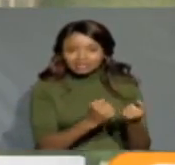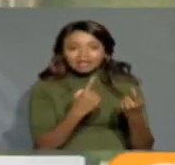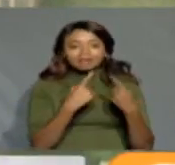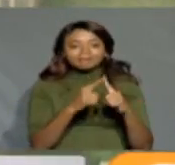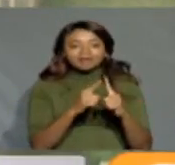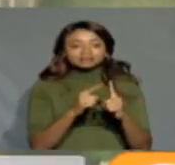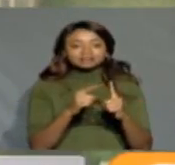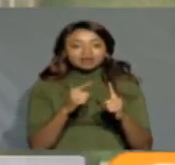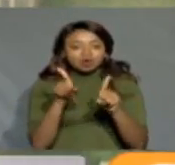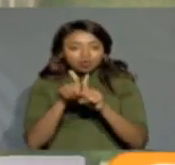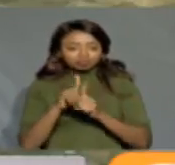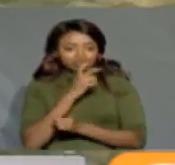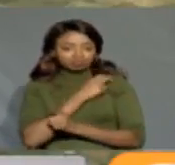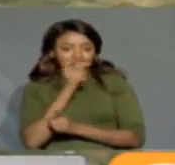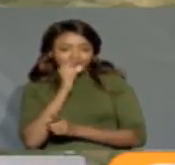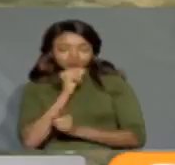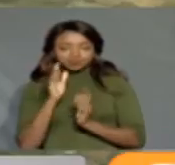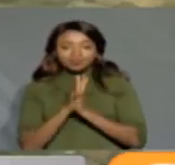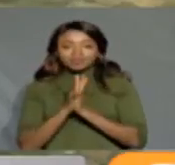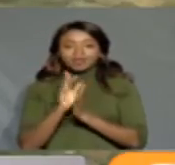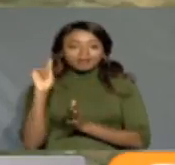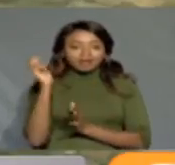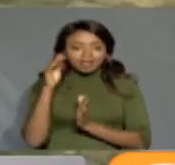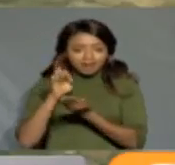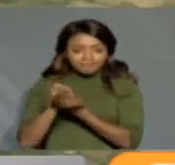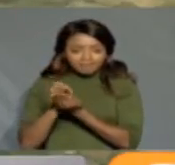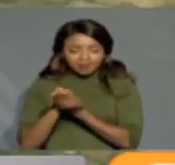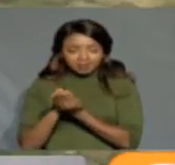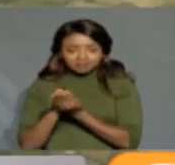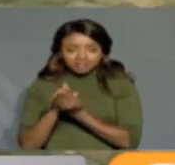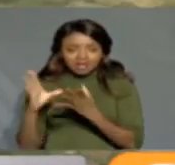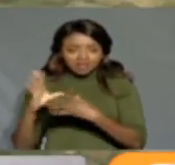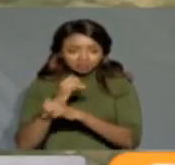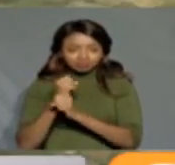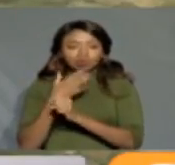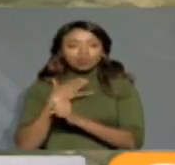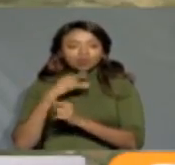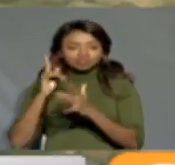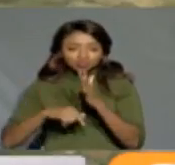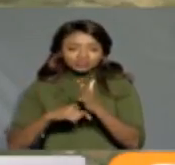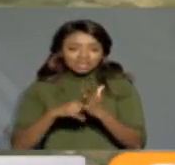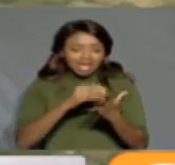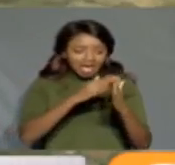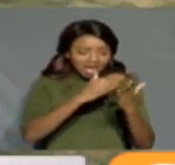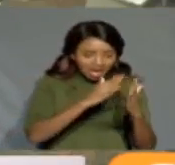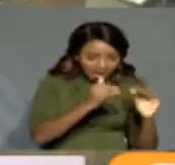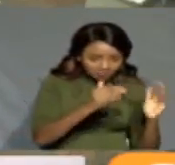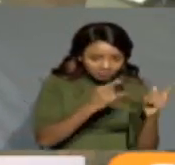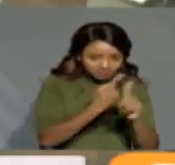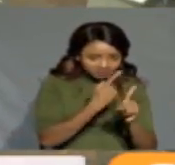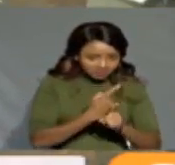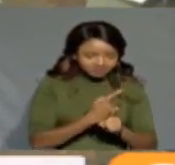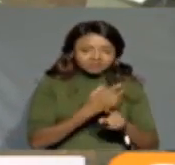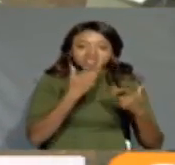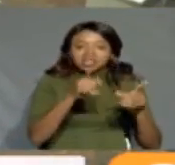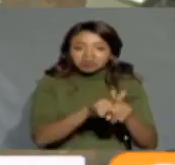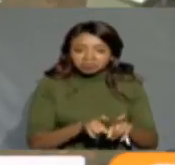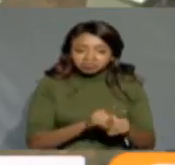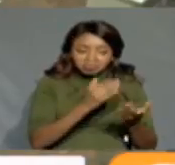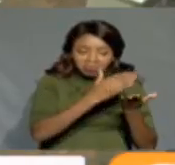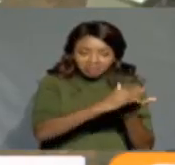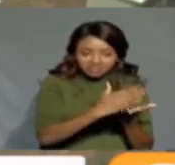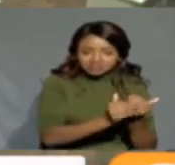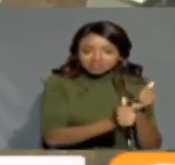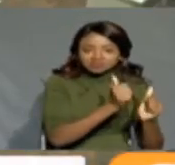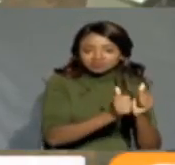Kenya Bankers Association pointing at a depressed demand for both rental and purchase classes. But the decision is